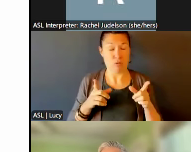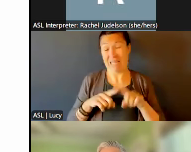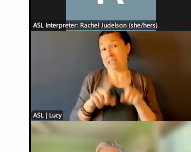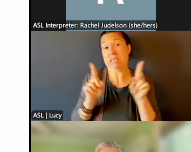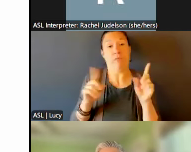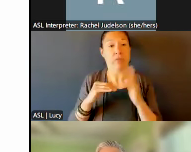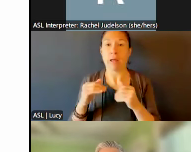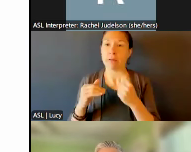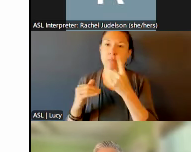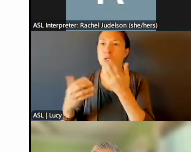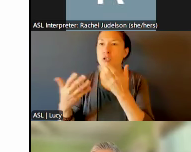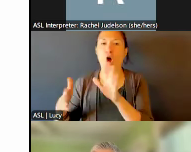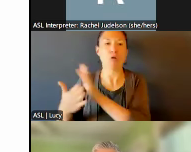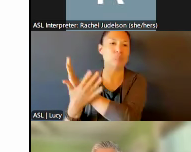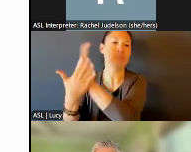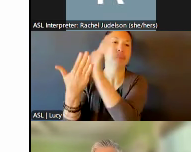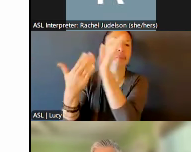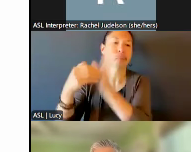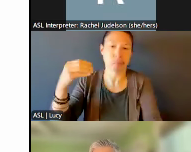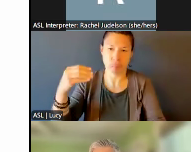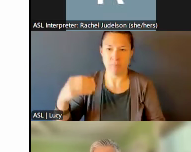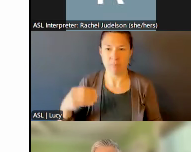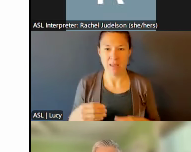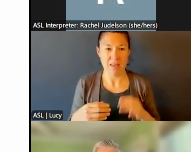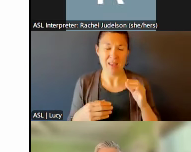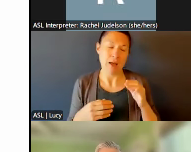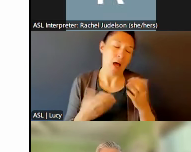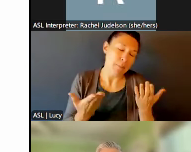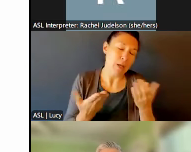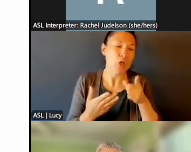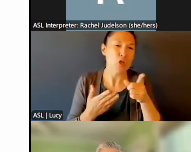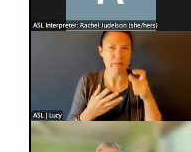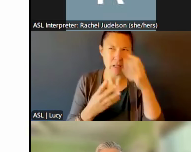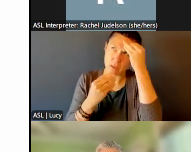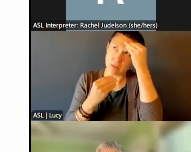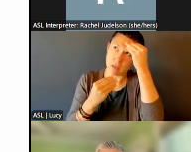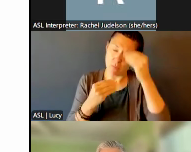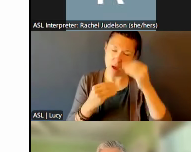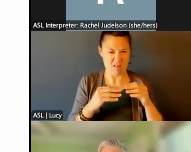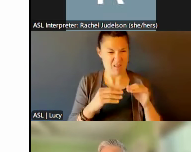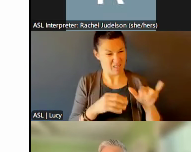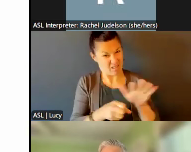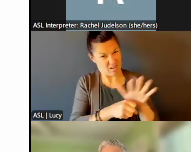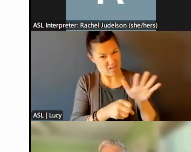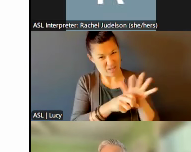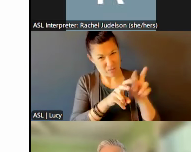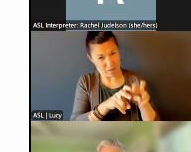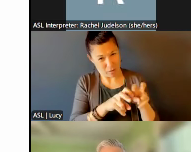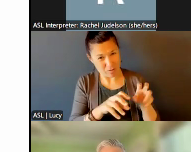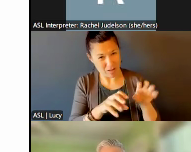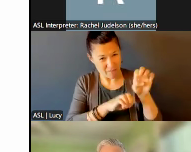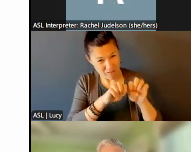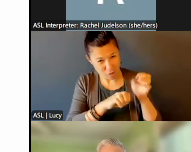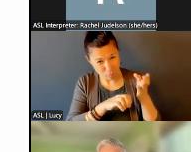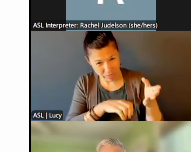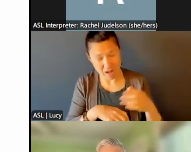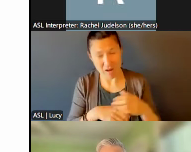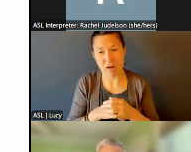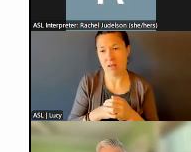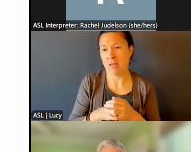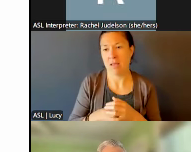enough to evaluate, then there just isn't enough. And that means that it shouldn't be a strong abstract if there's not enough